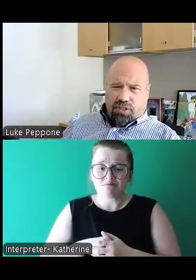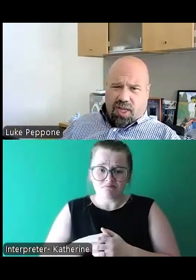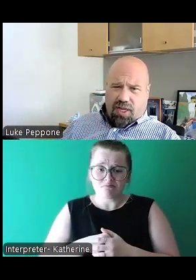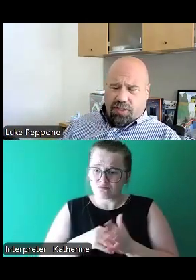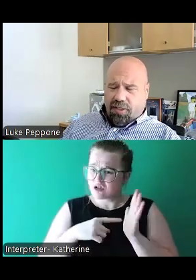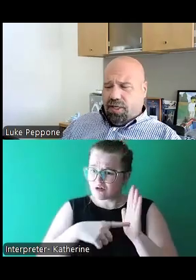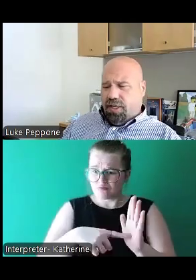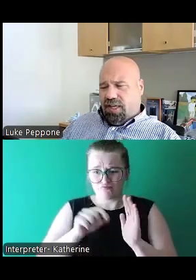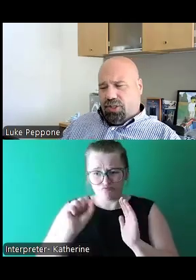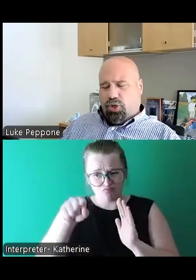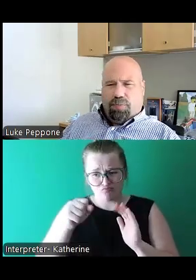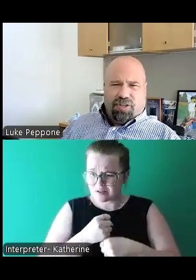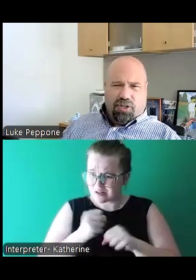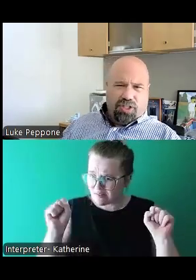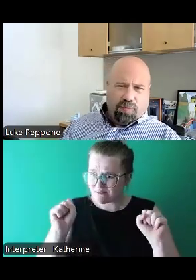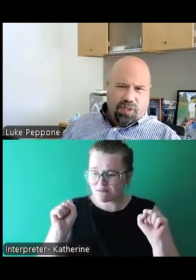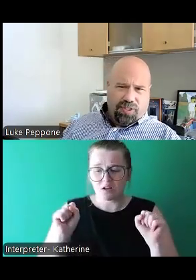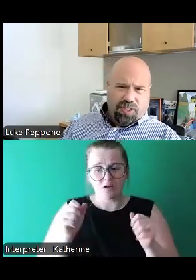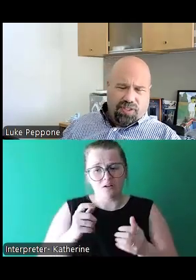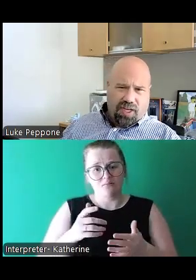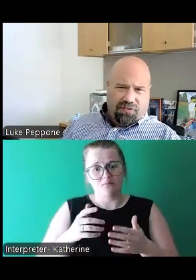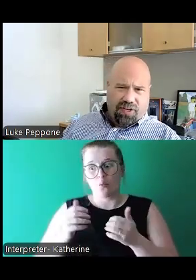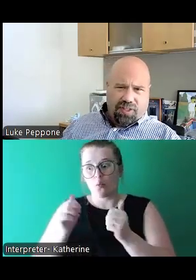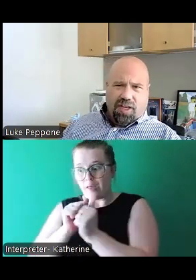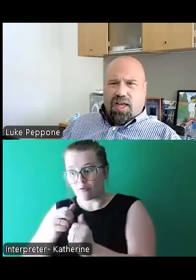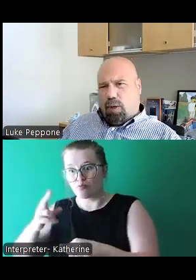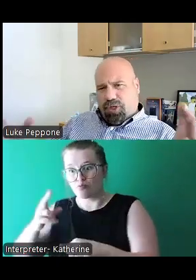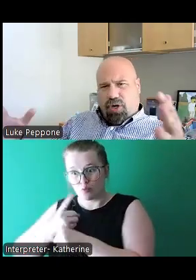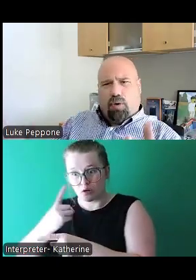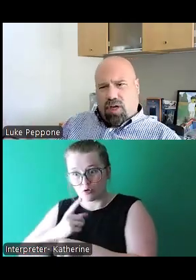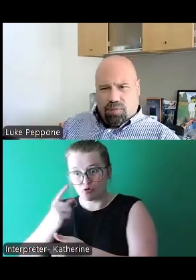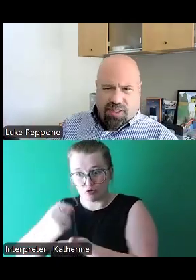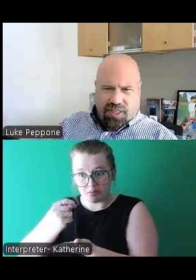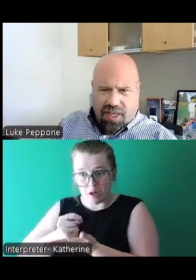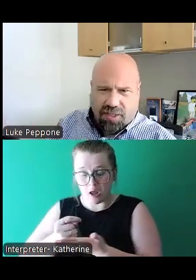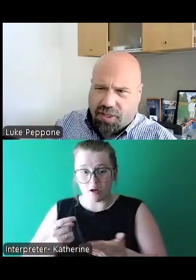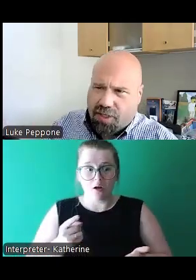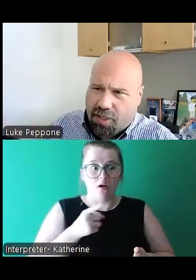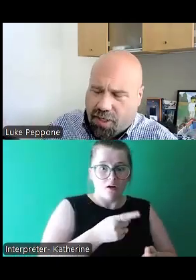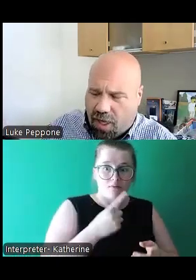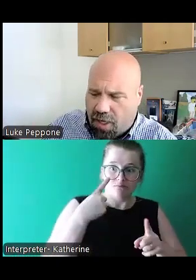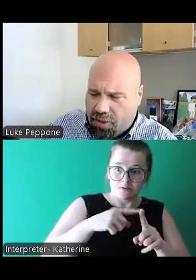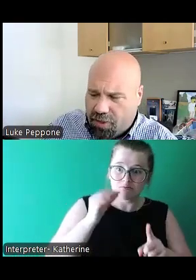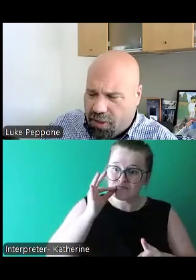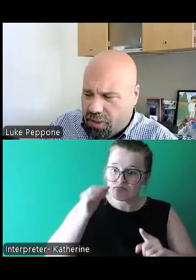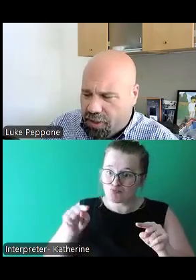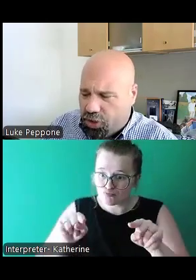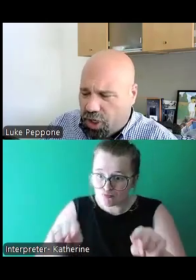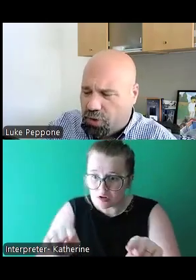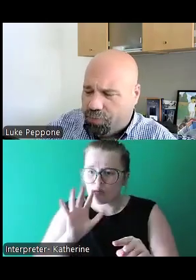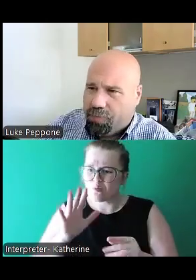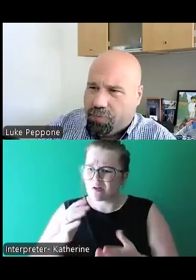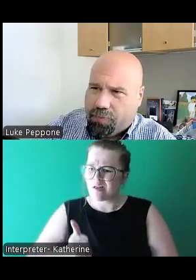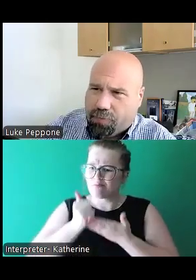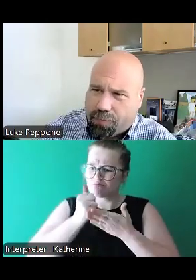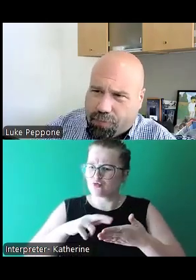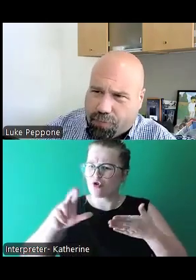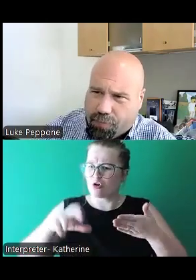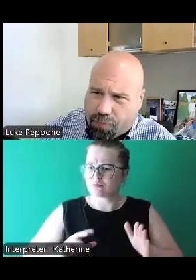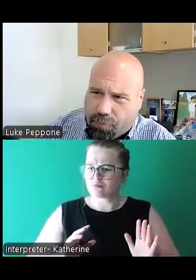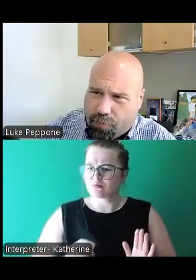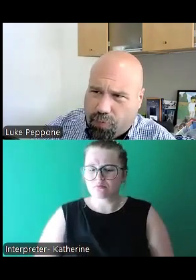use alongside, and the treatment of your symptoms and side effects helps your outcomes in the end, in general.